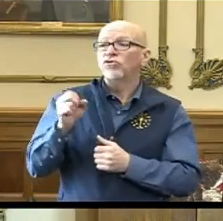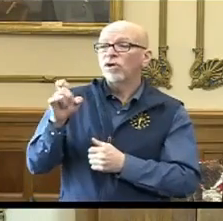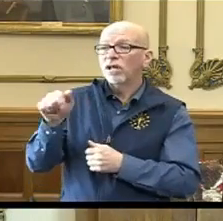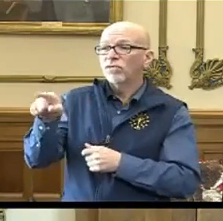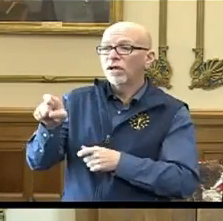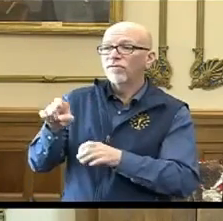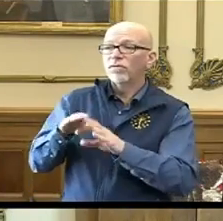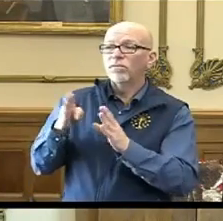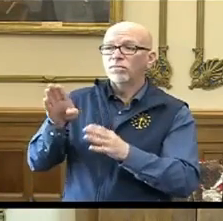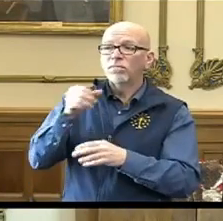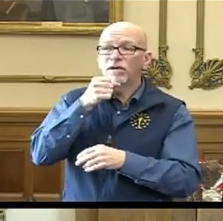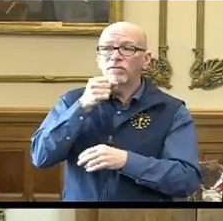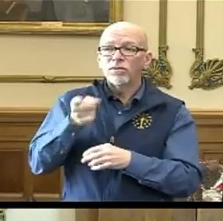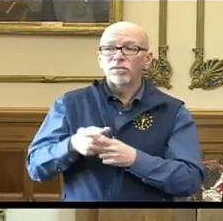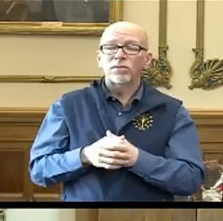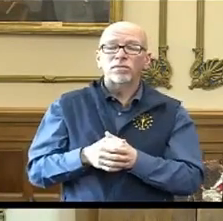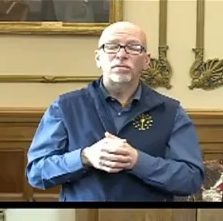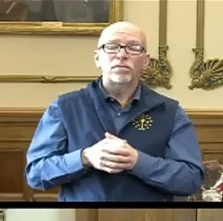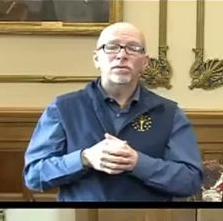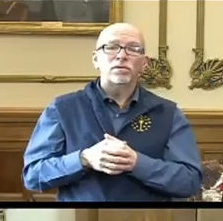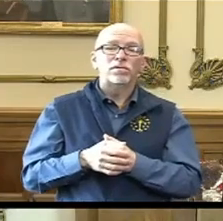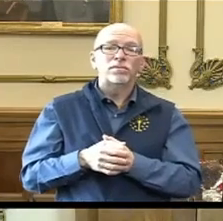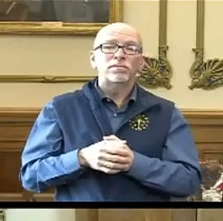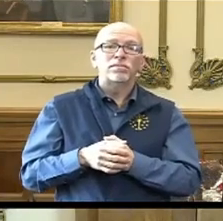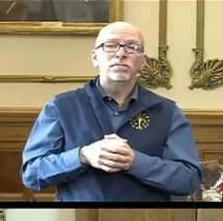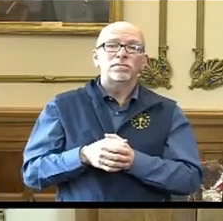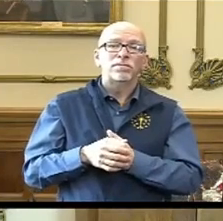Sheila, you have to unmute your own microphone.